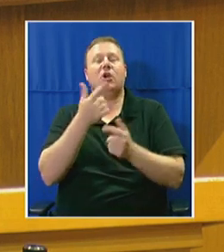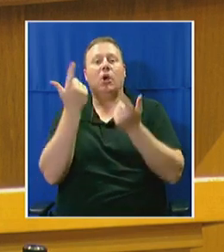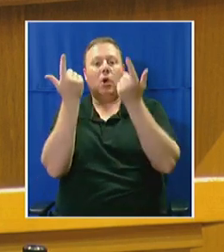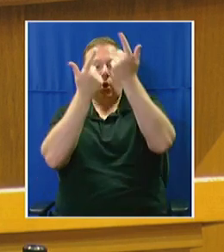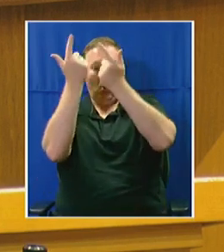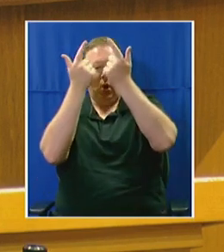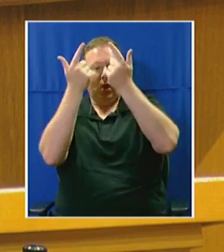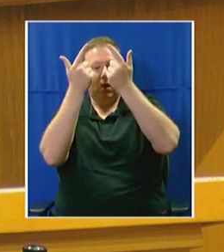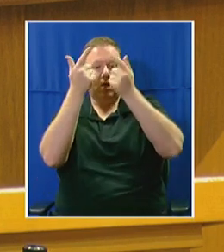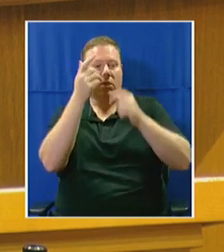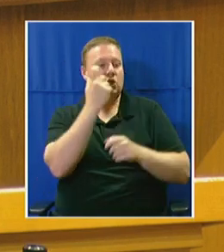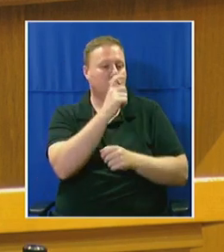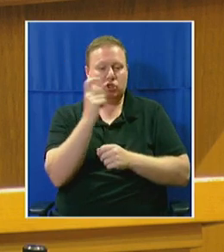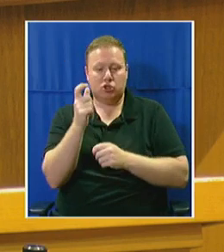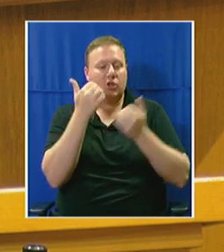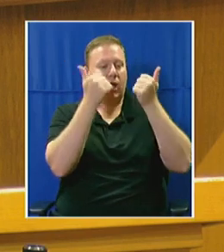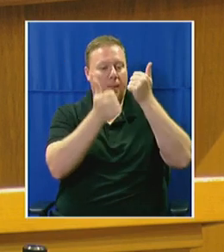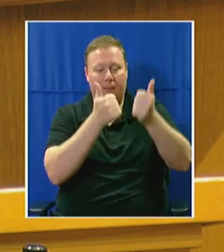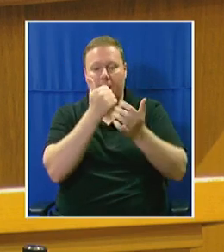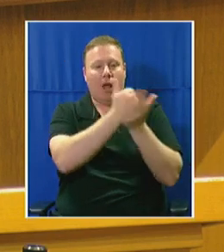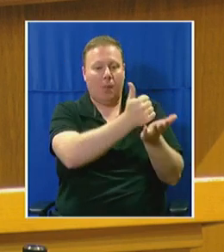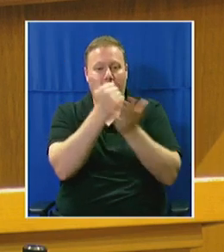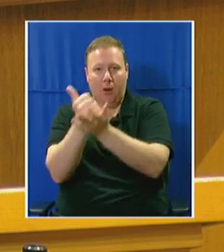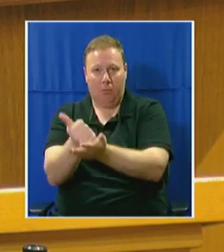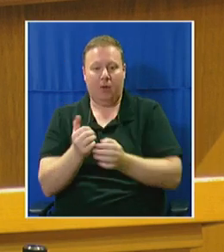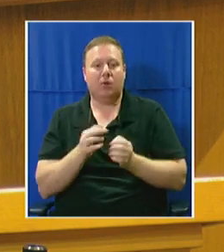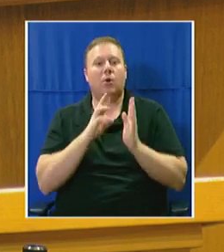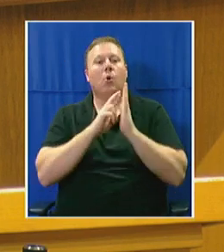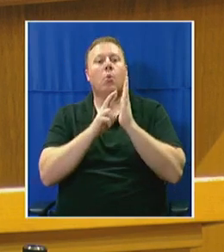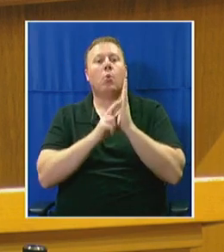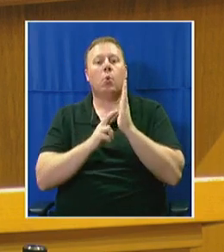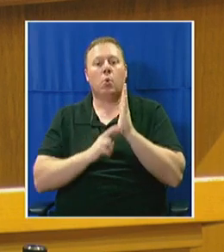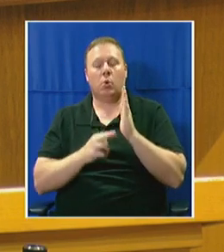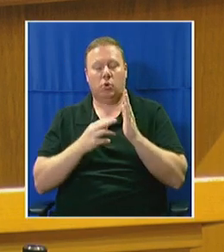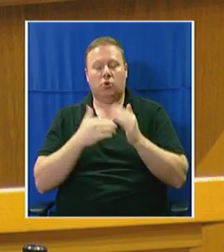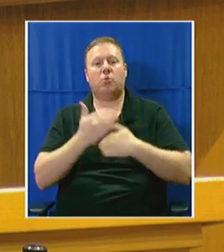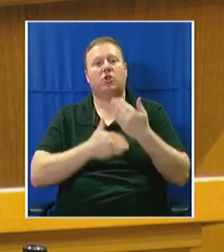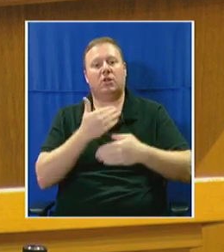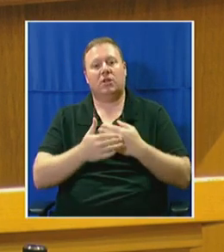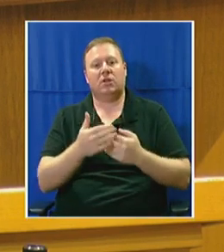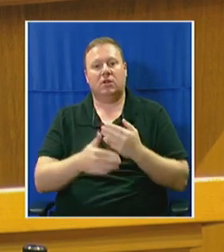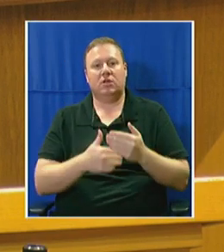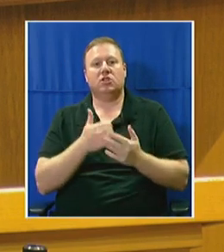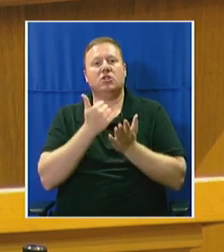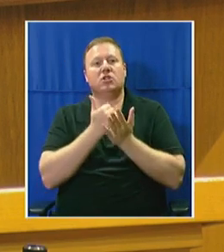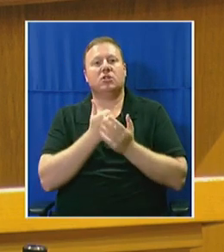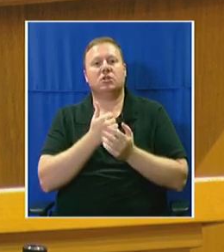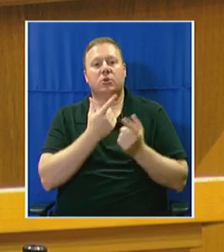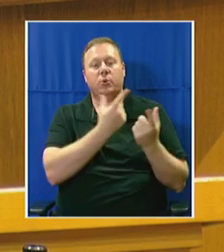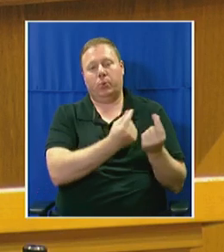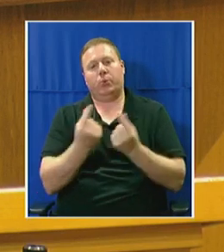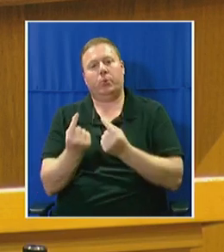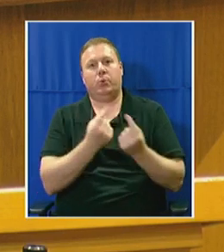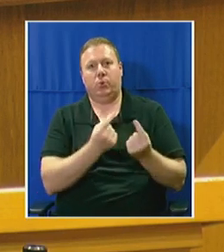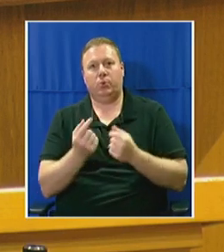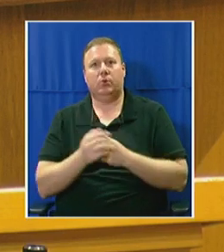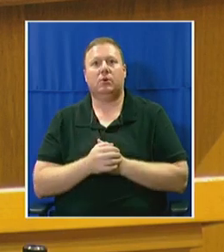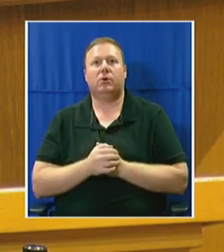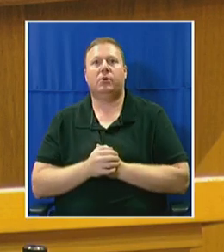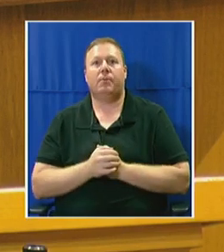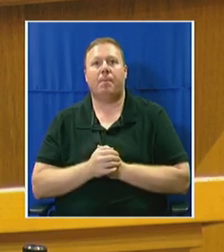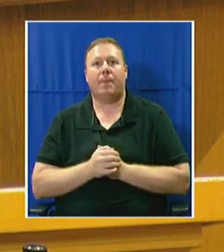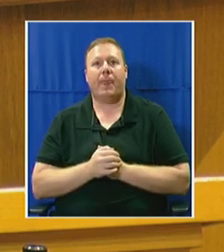office the inquiry had clear terms of reference at the inquiry both Advocate jba and Advocate M were